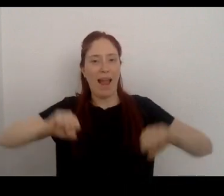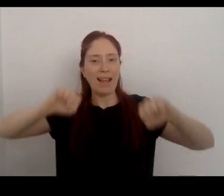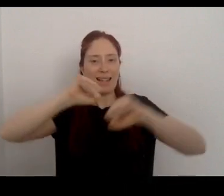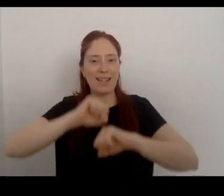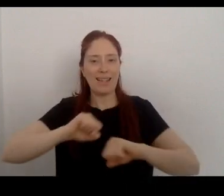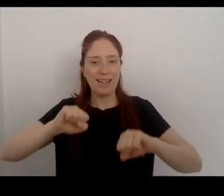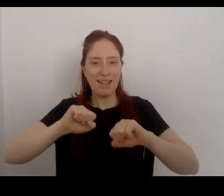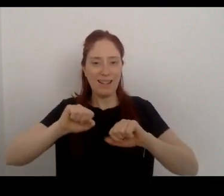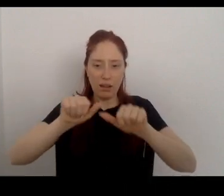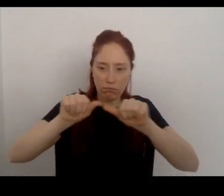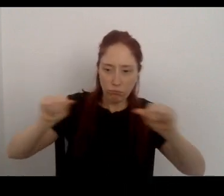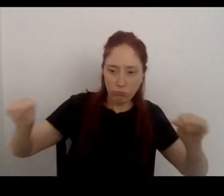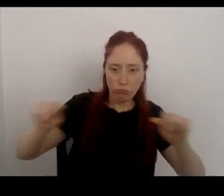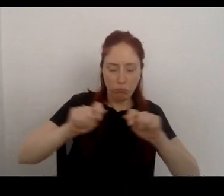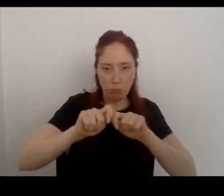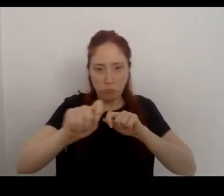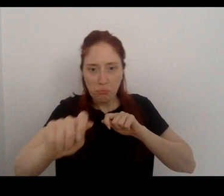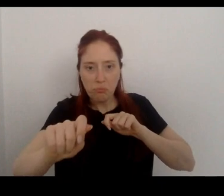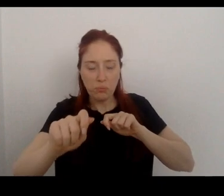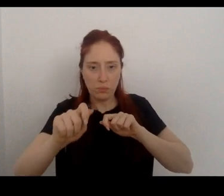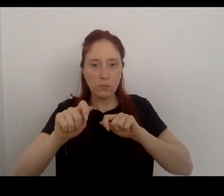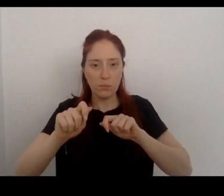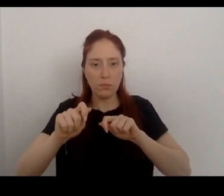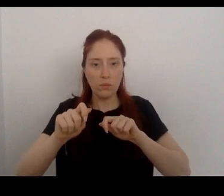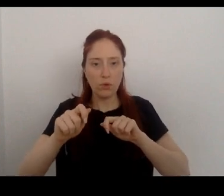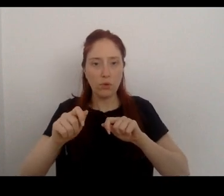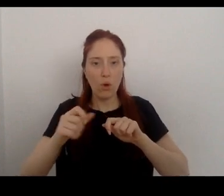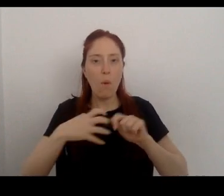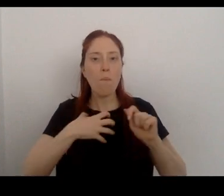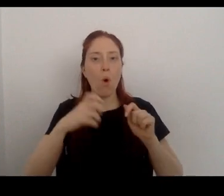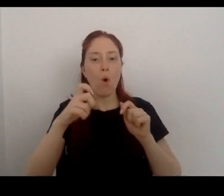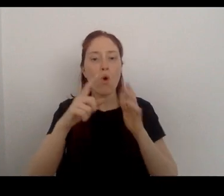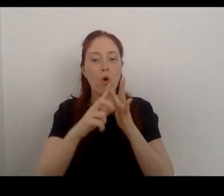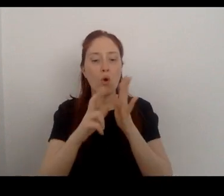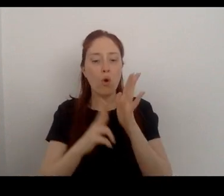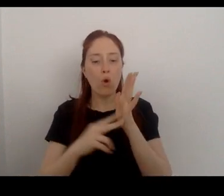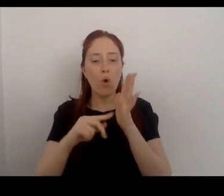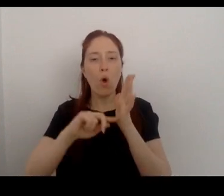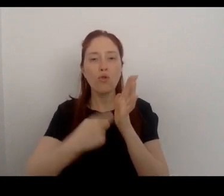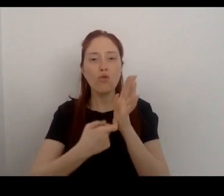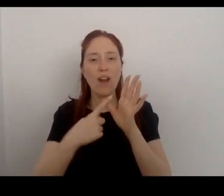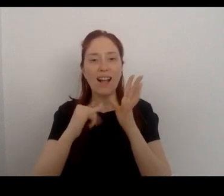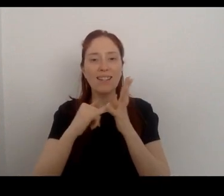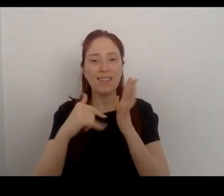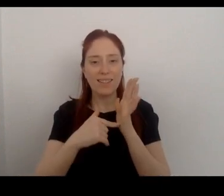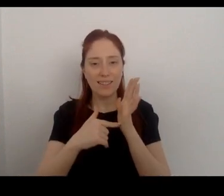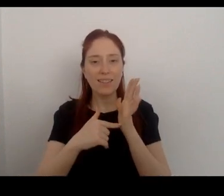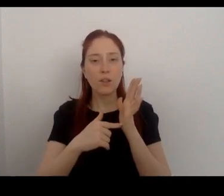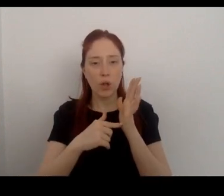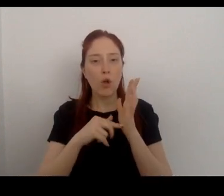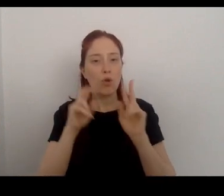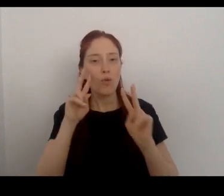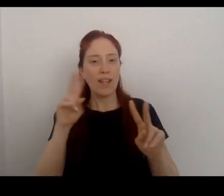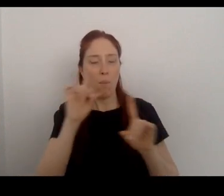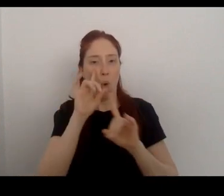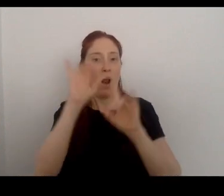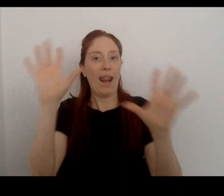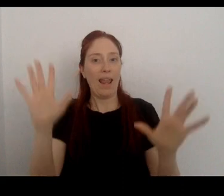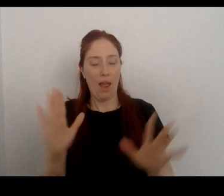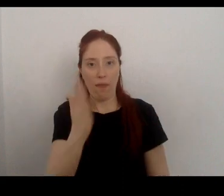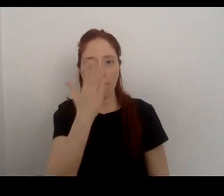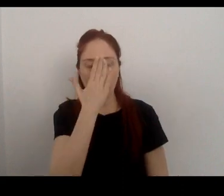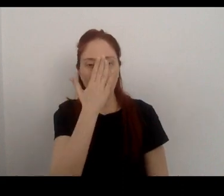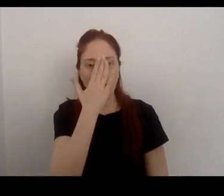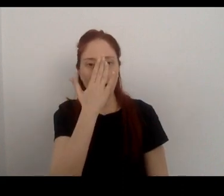the higher contrast, the more the clarity of the defined tone